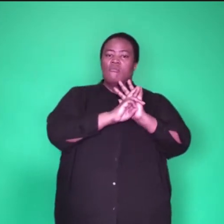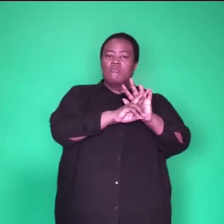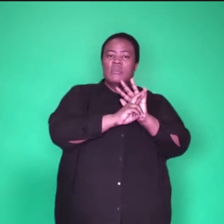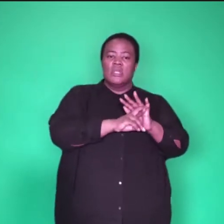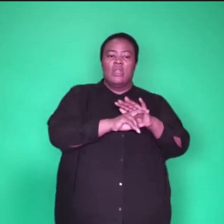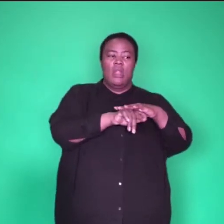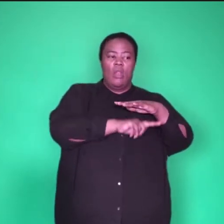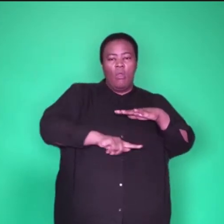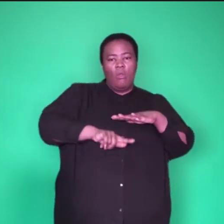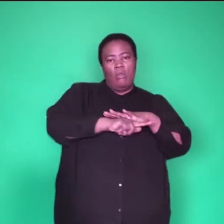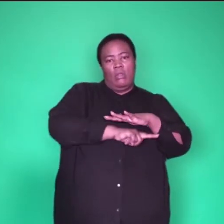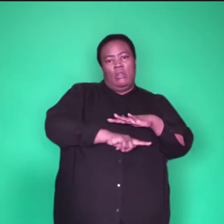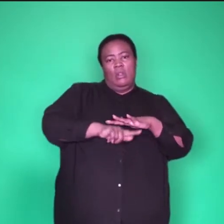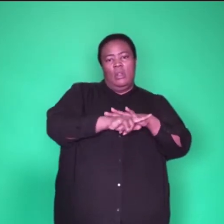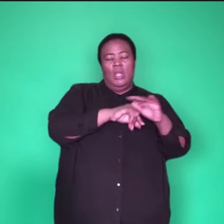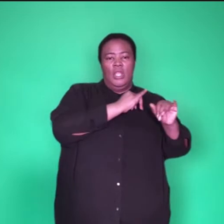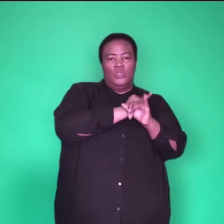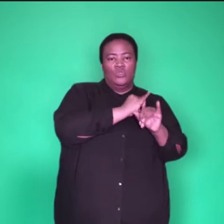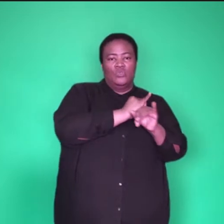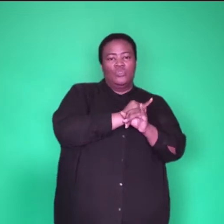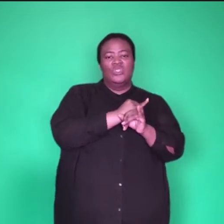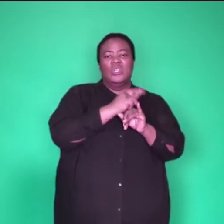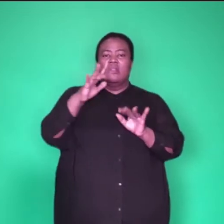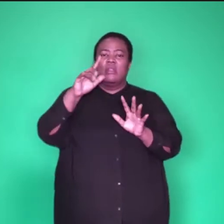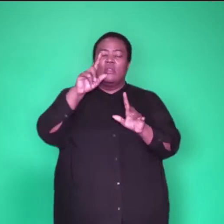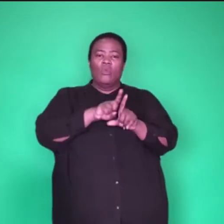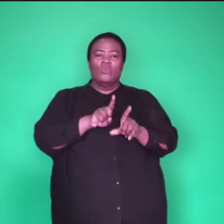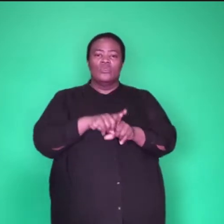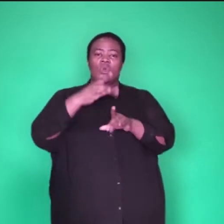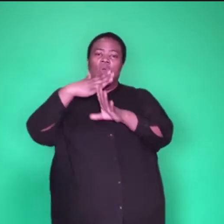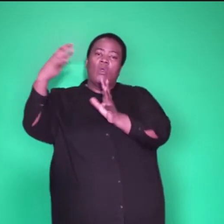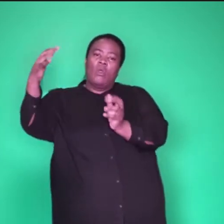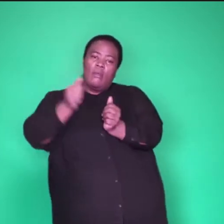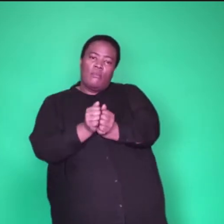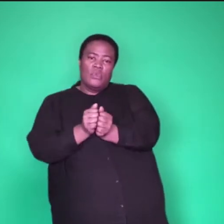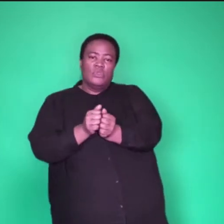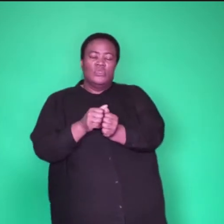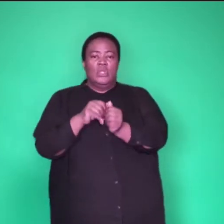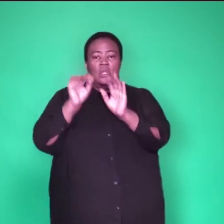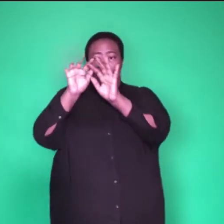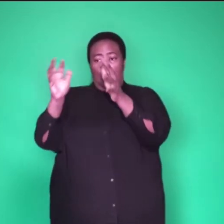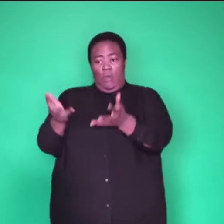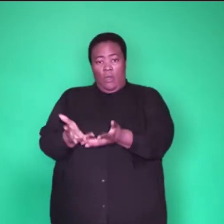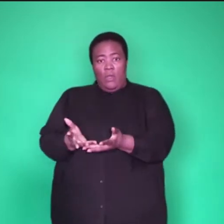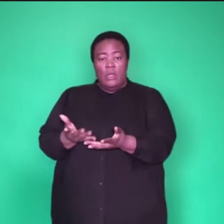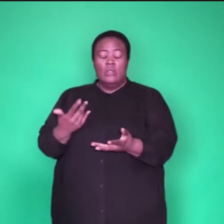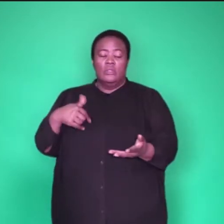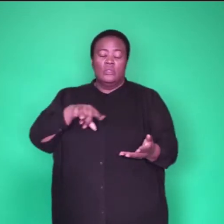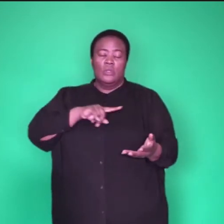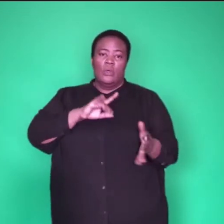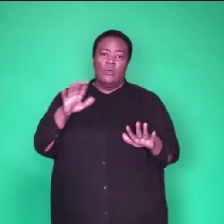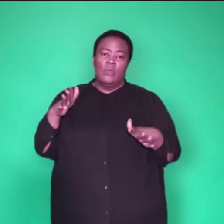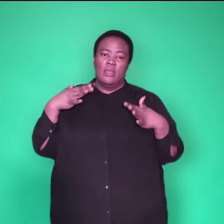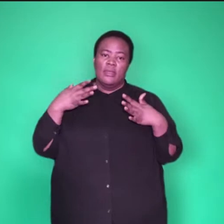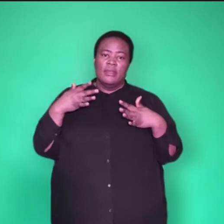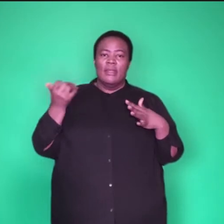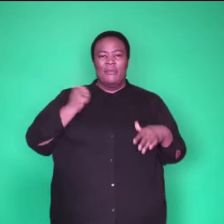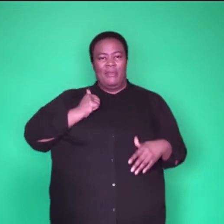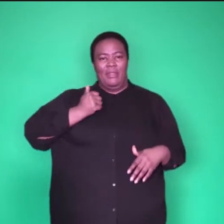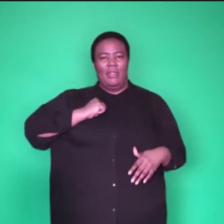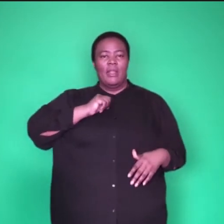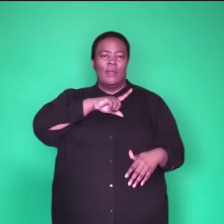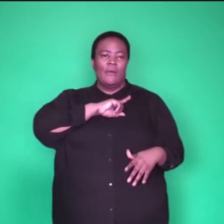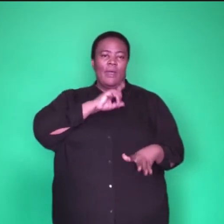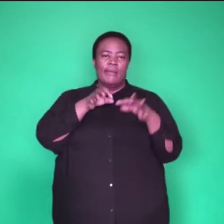institutions and also collaborations across the globe. And we're very fortunate that they'll be able to shine a light on this. So